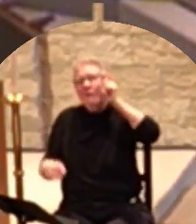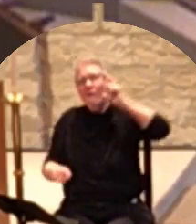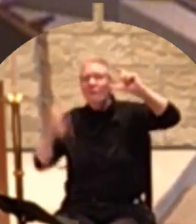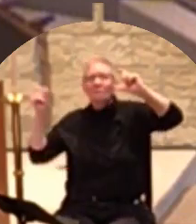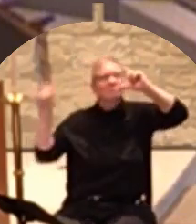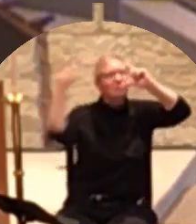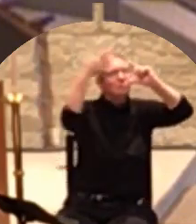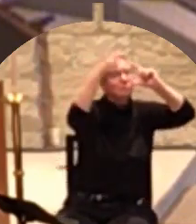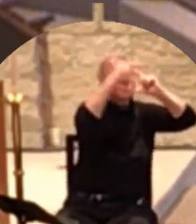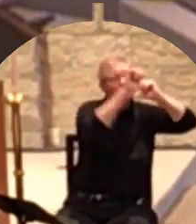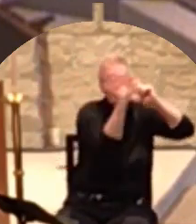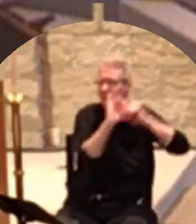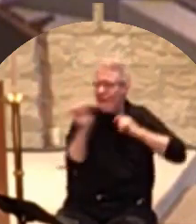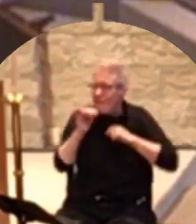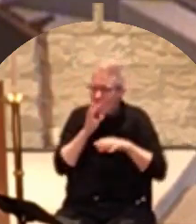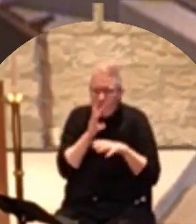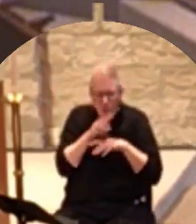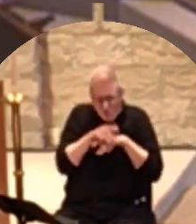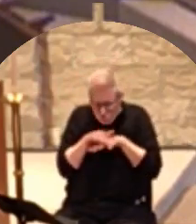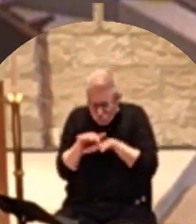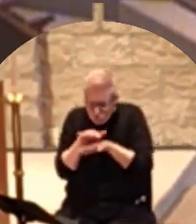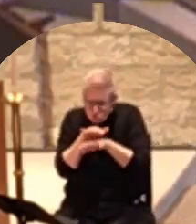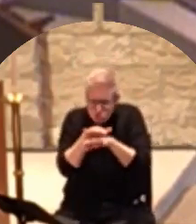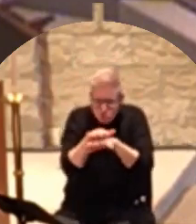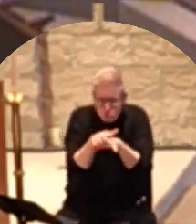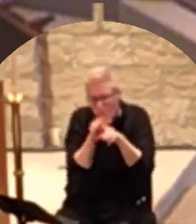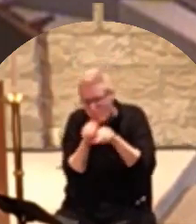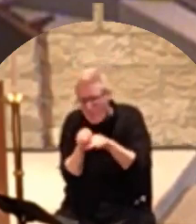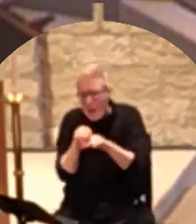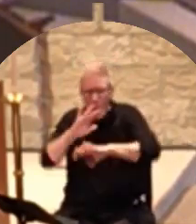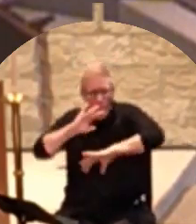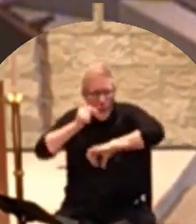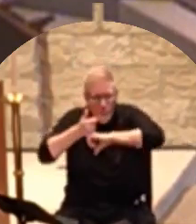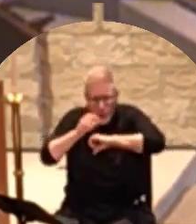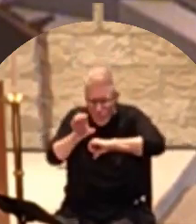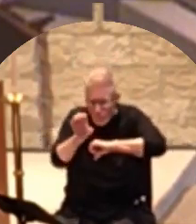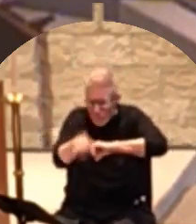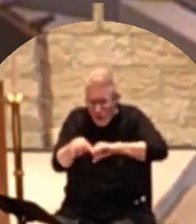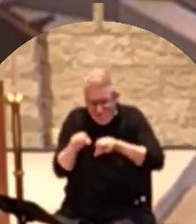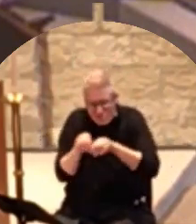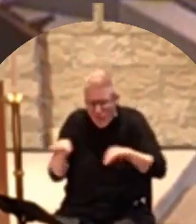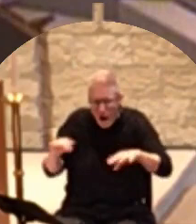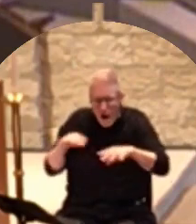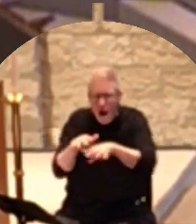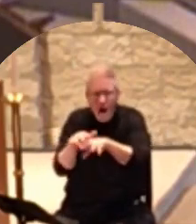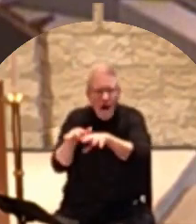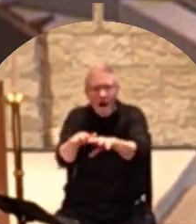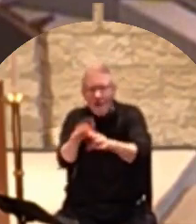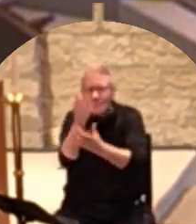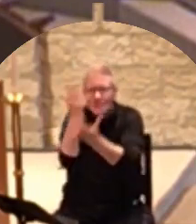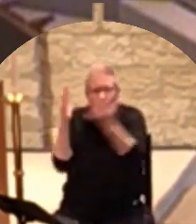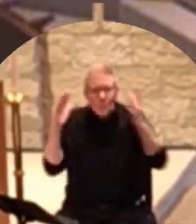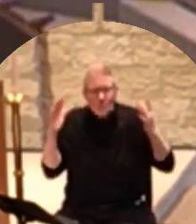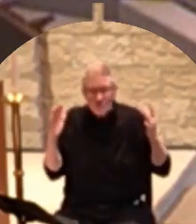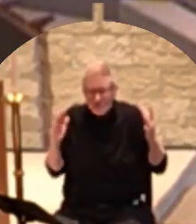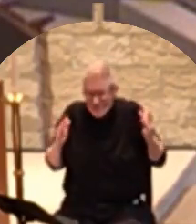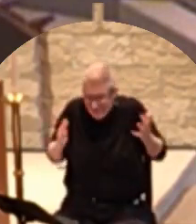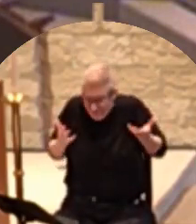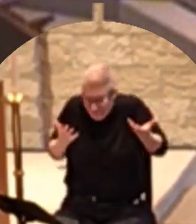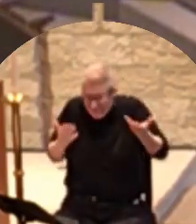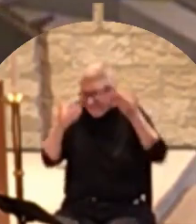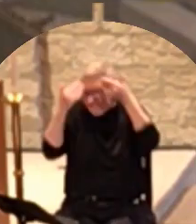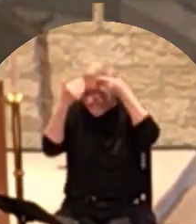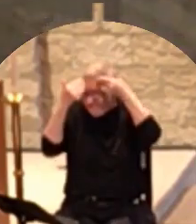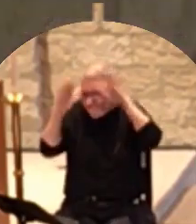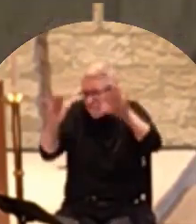boulder halfway through a distant wood. Well, who can say if I've been changed